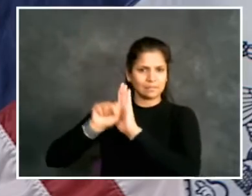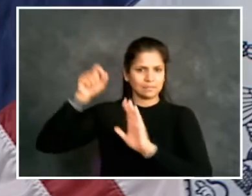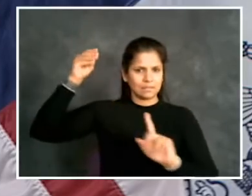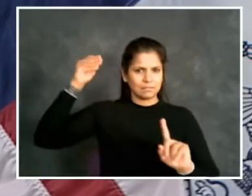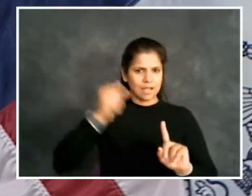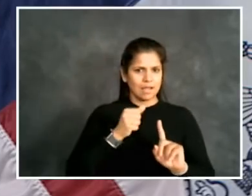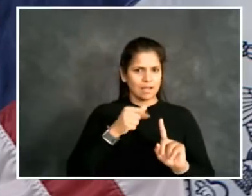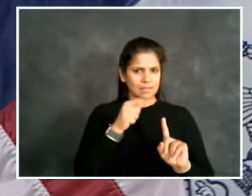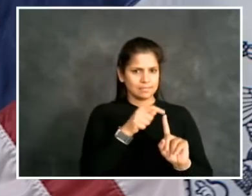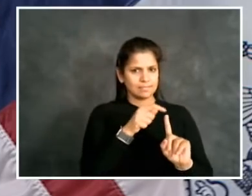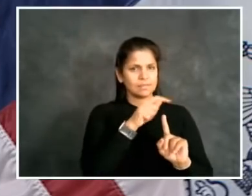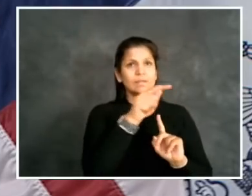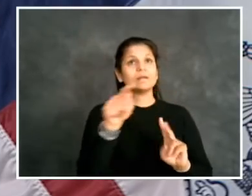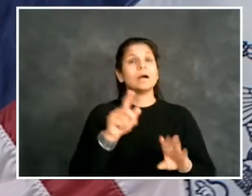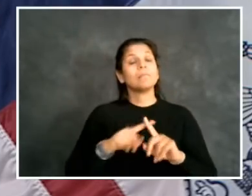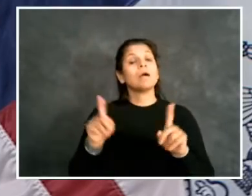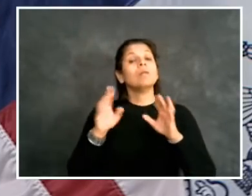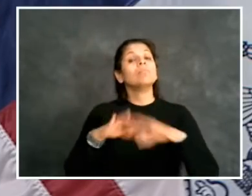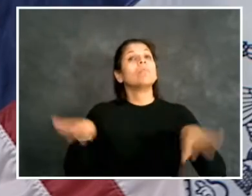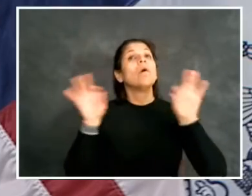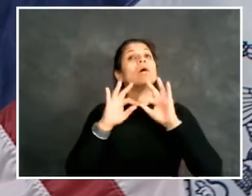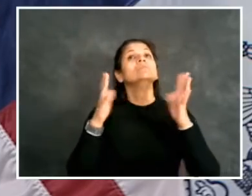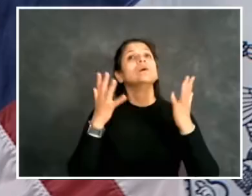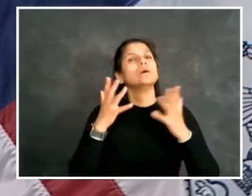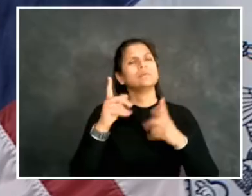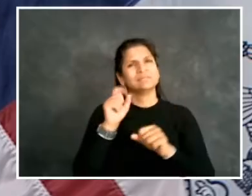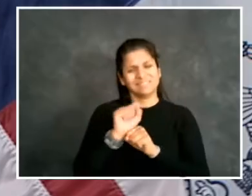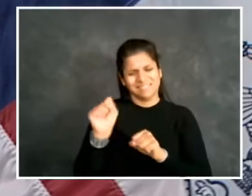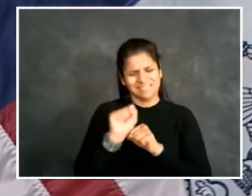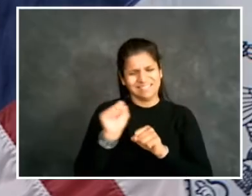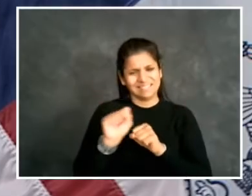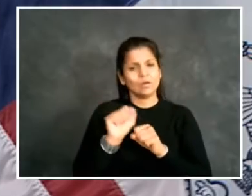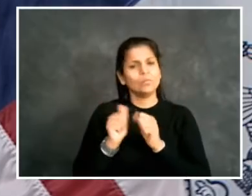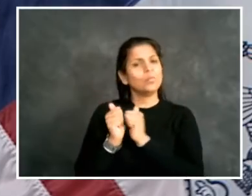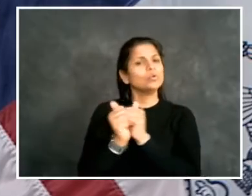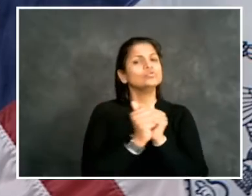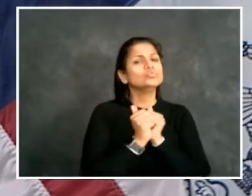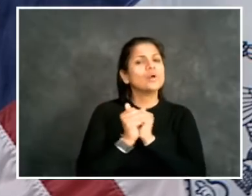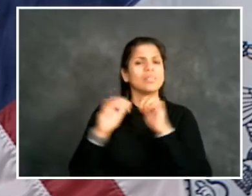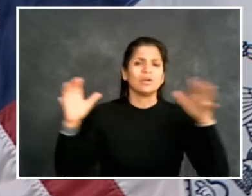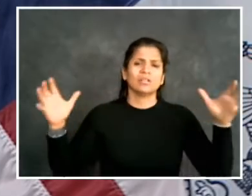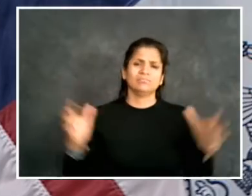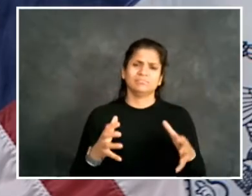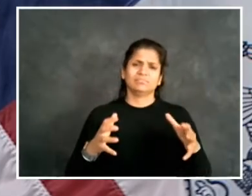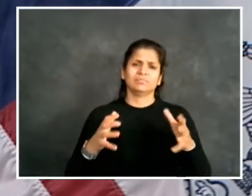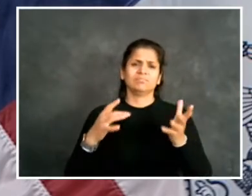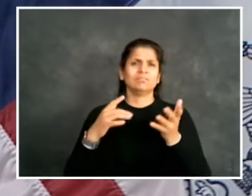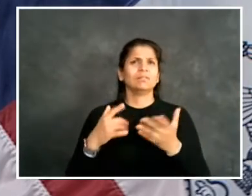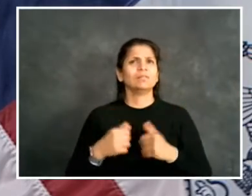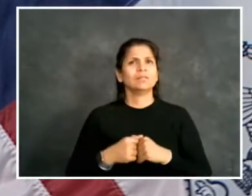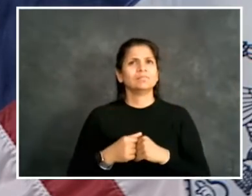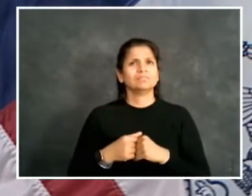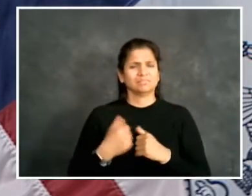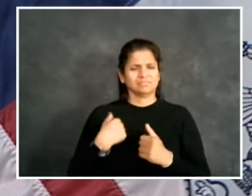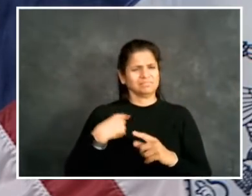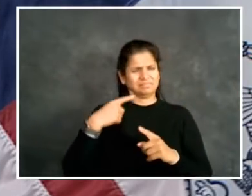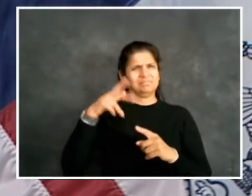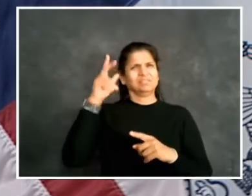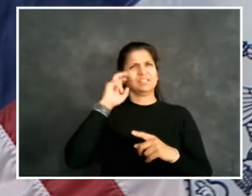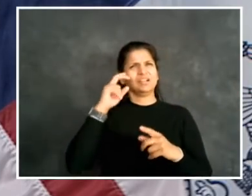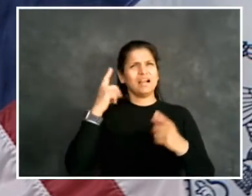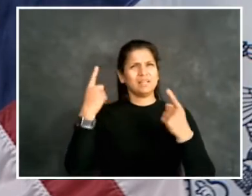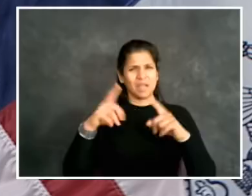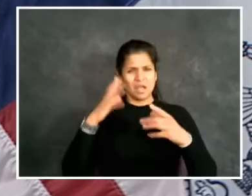home, I heard something about a driver didn't show up or something like that. Why on earth did they not either alert the